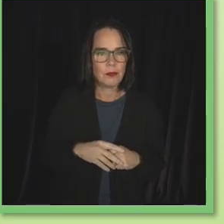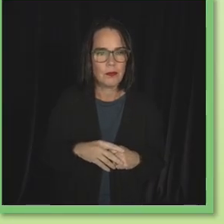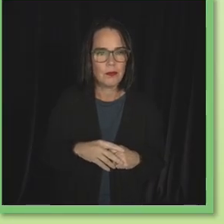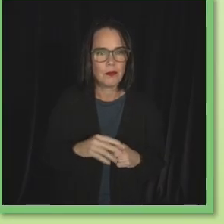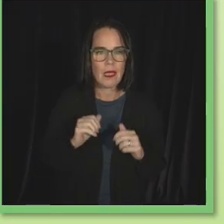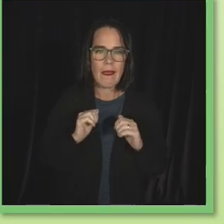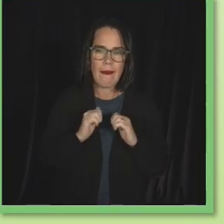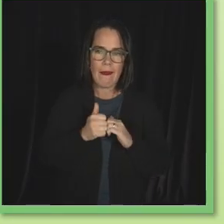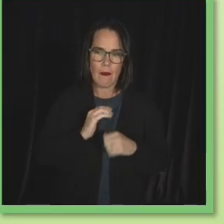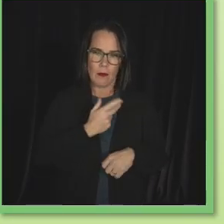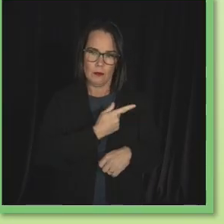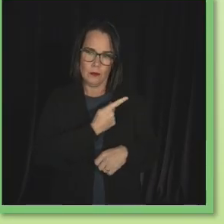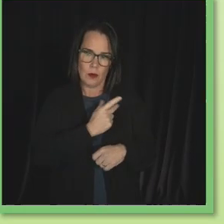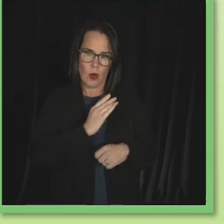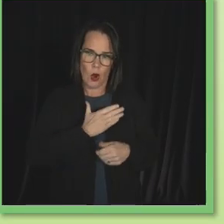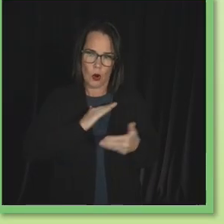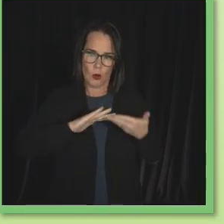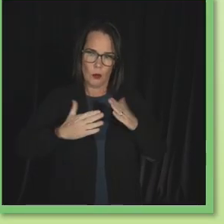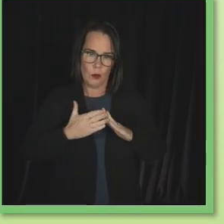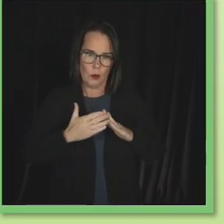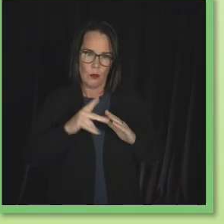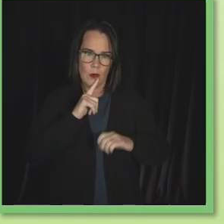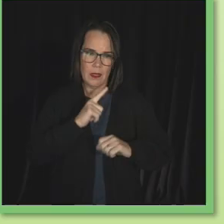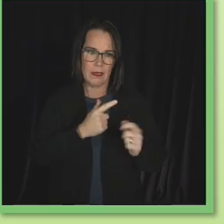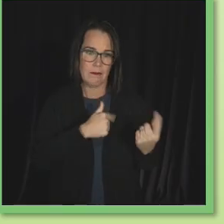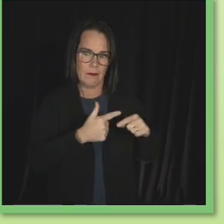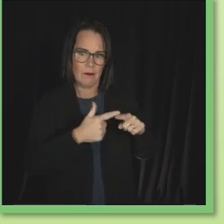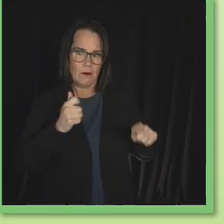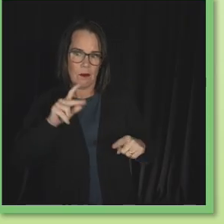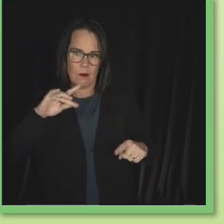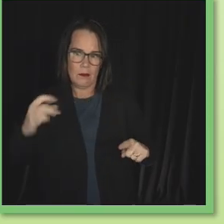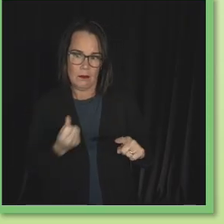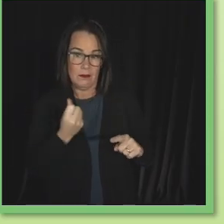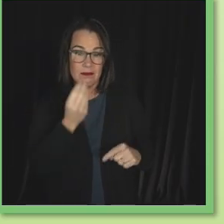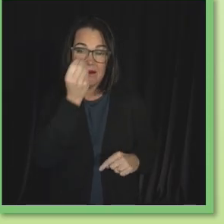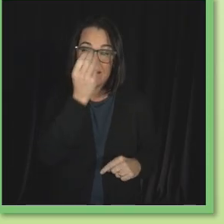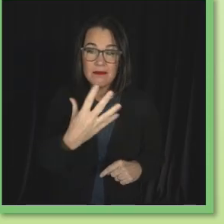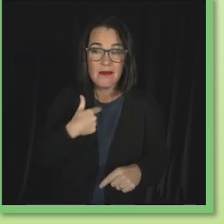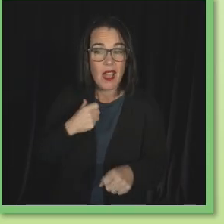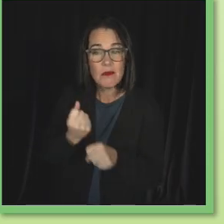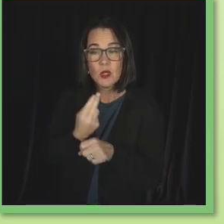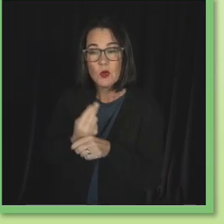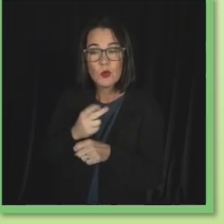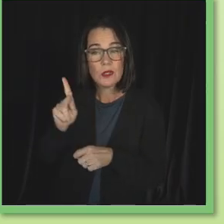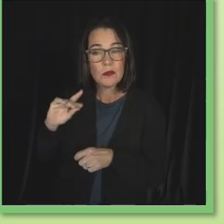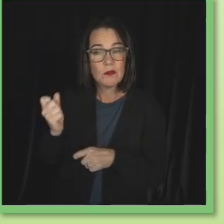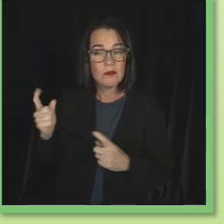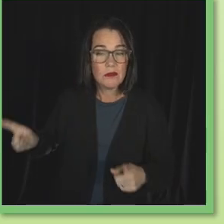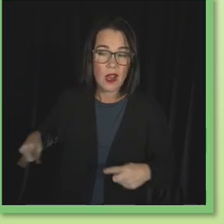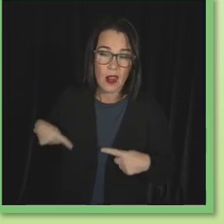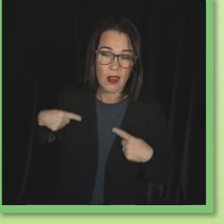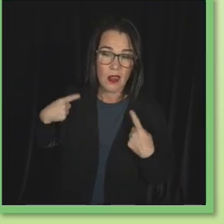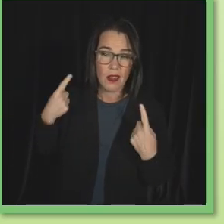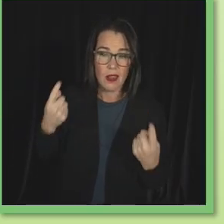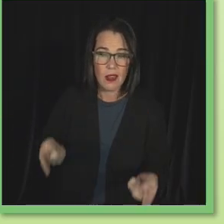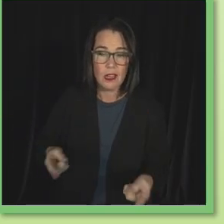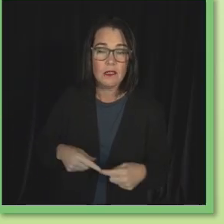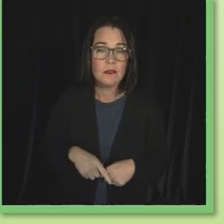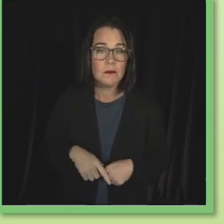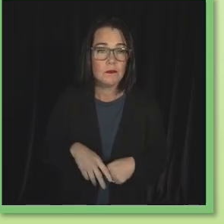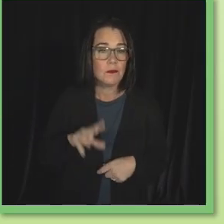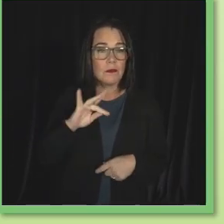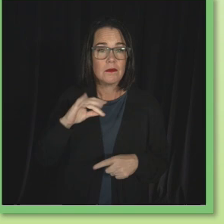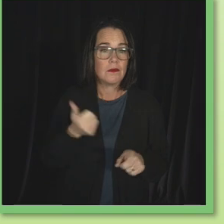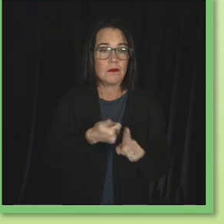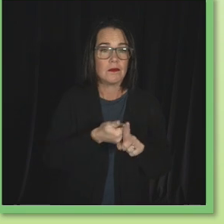evolving Kubernetes networking. I've been working in Kubernetes for a long time, as I said, and I can say that Kubernetes is